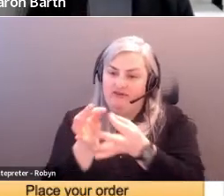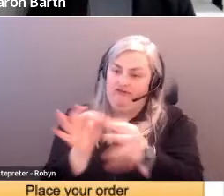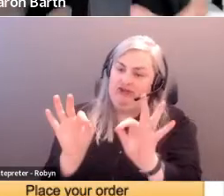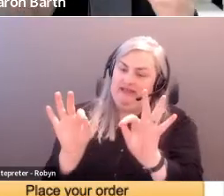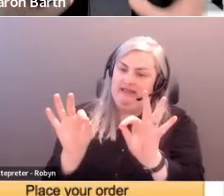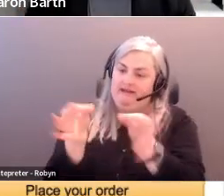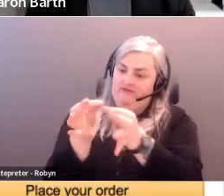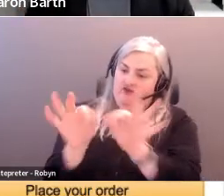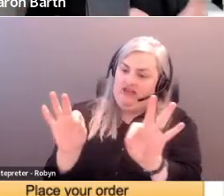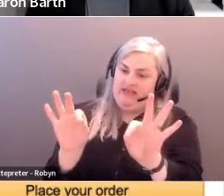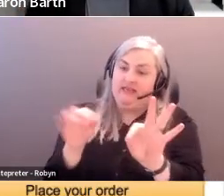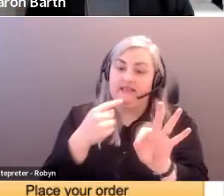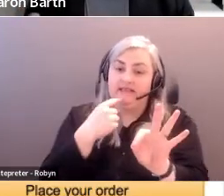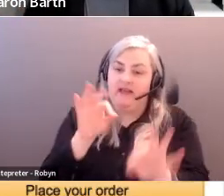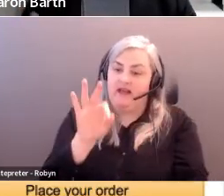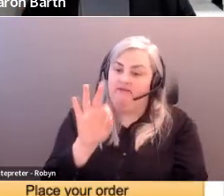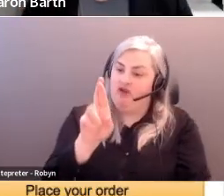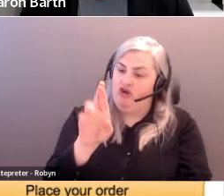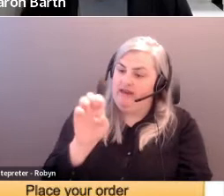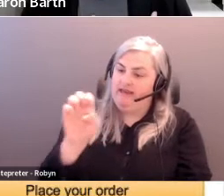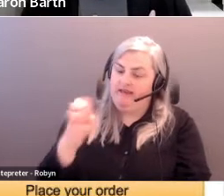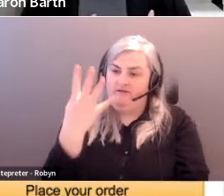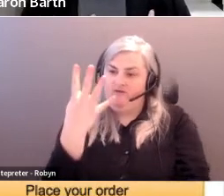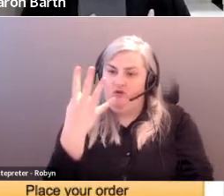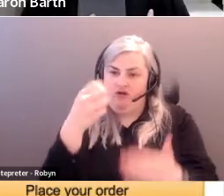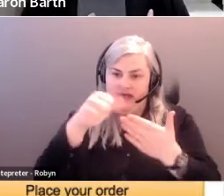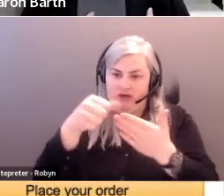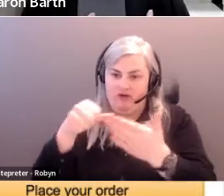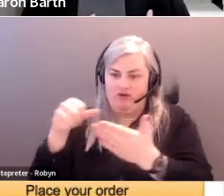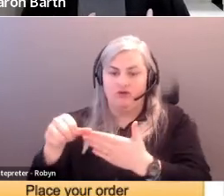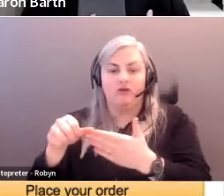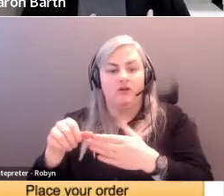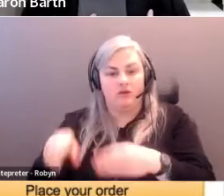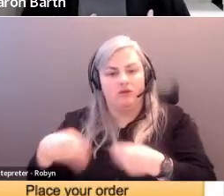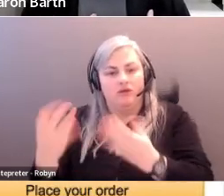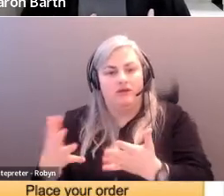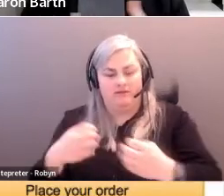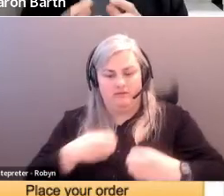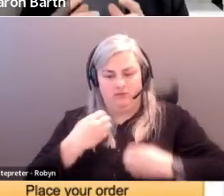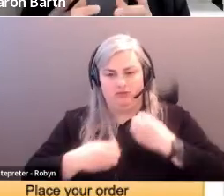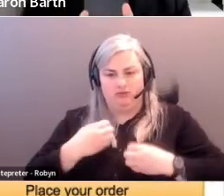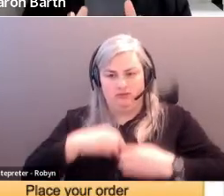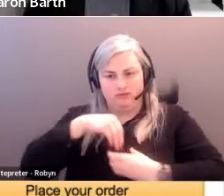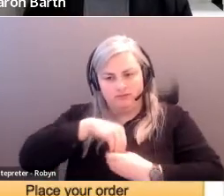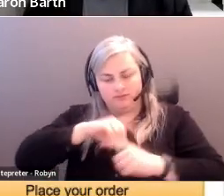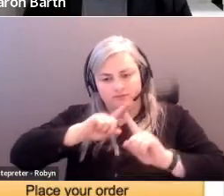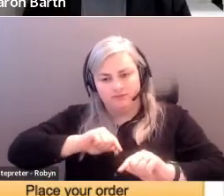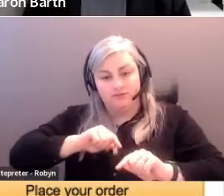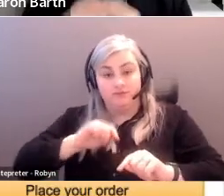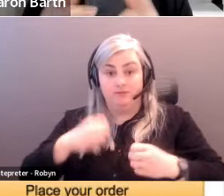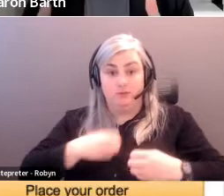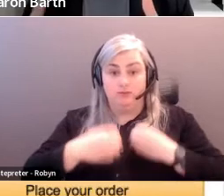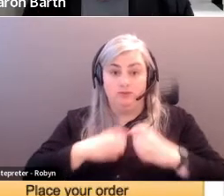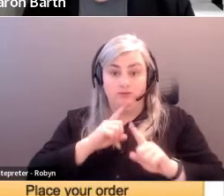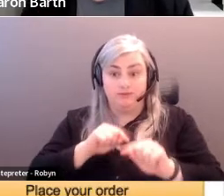free, it's this 4-letter word, and it incites an emotional response in us. And that emotional